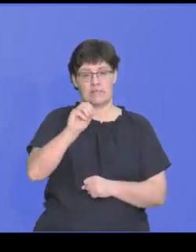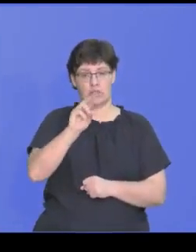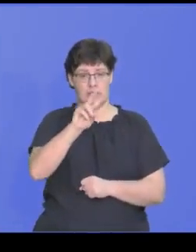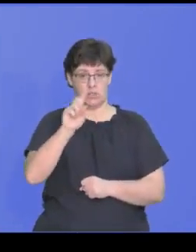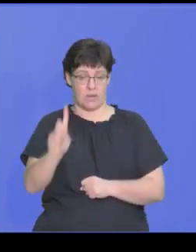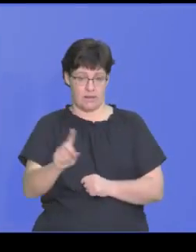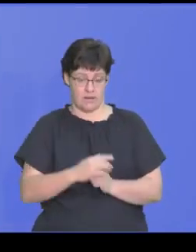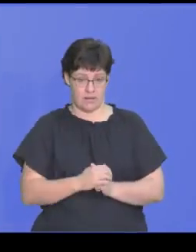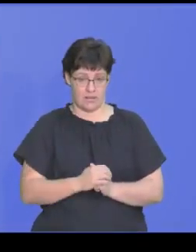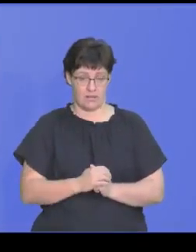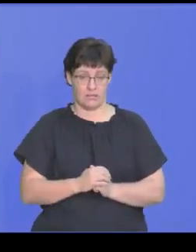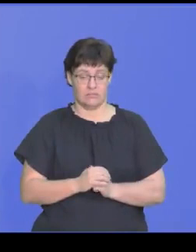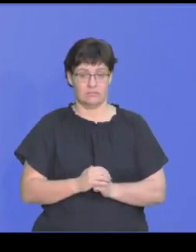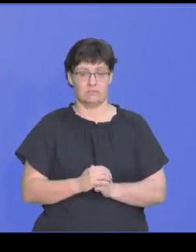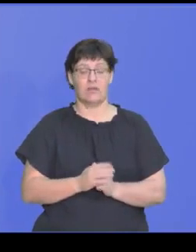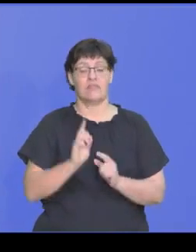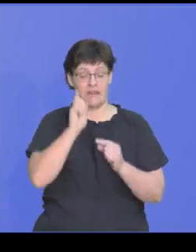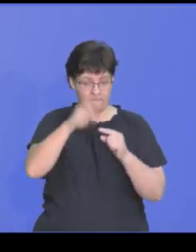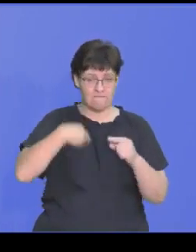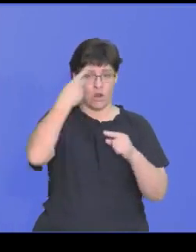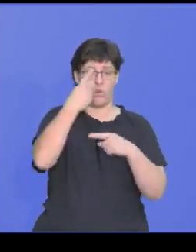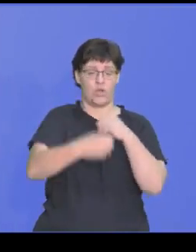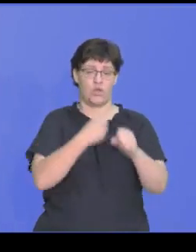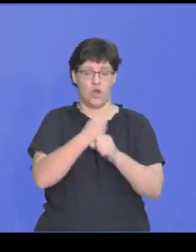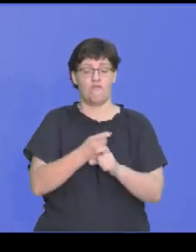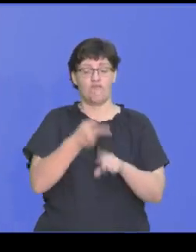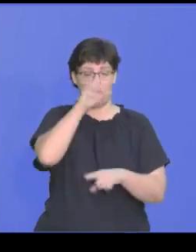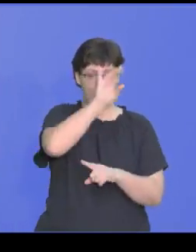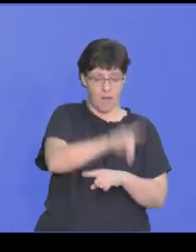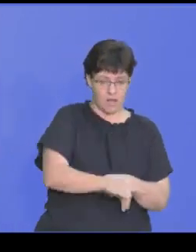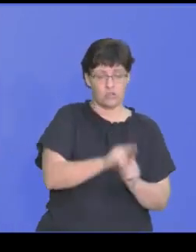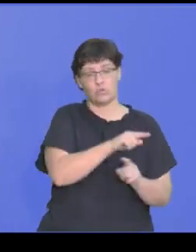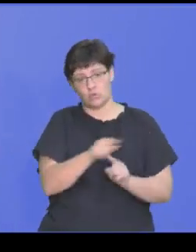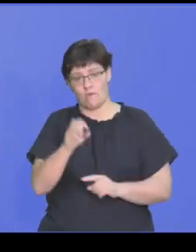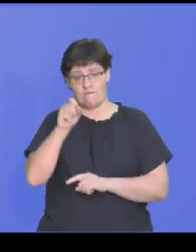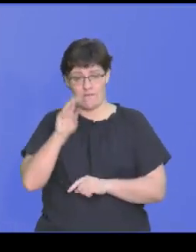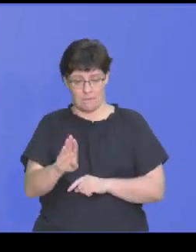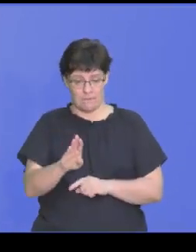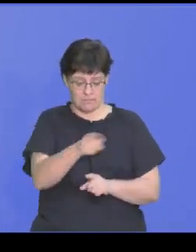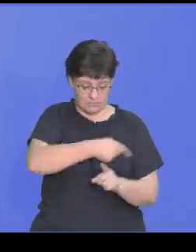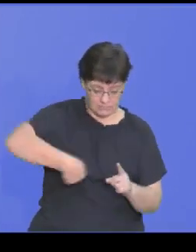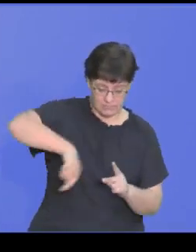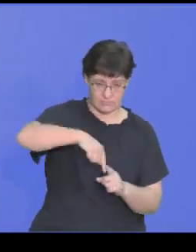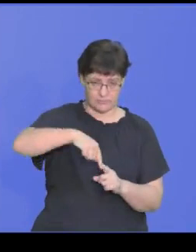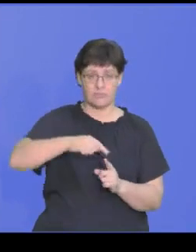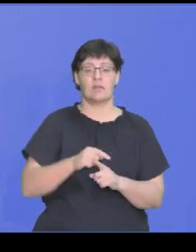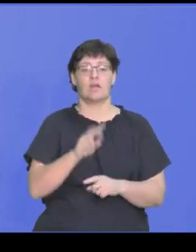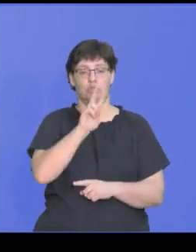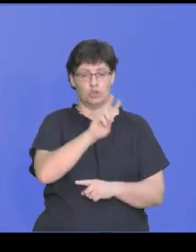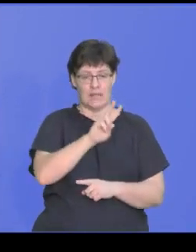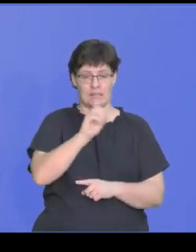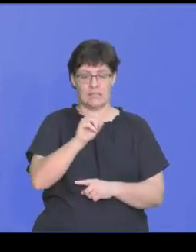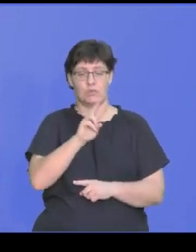to February, will be 2022. That's the second year. And we're going to do this again, will